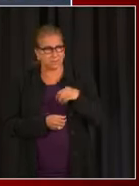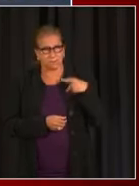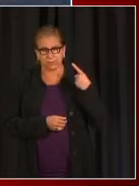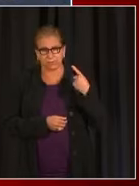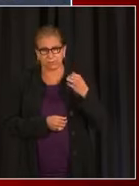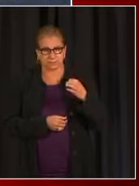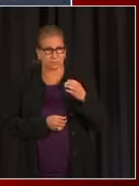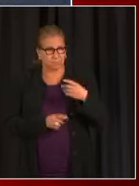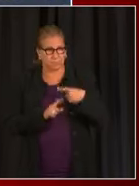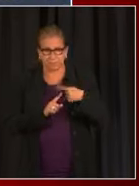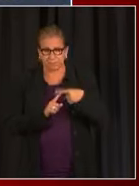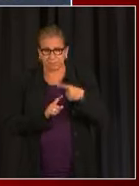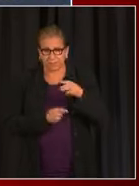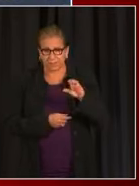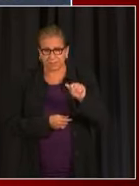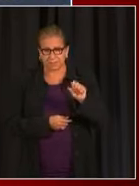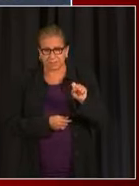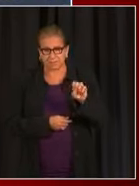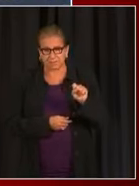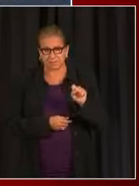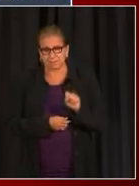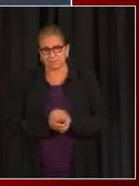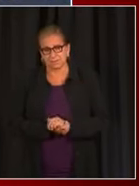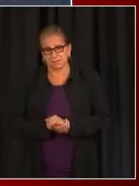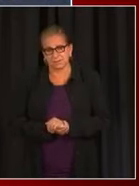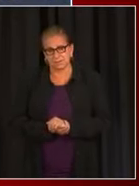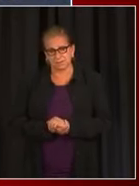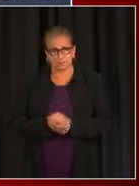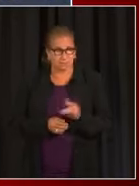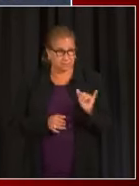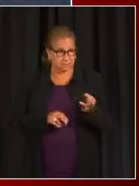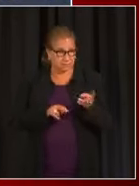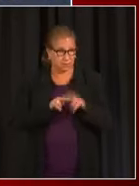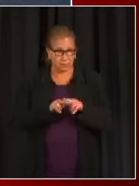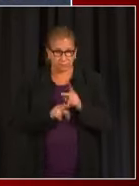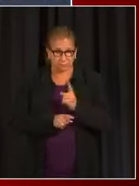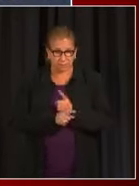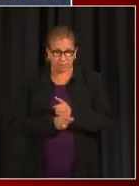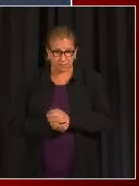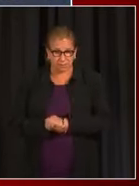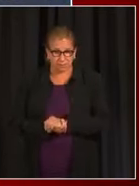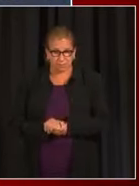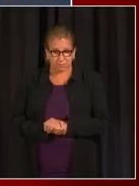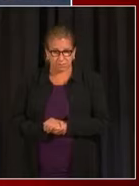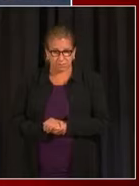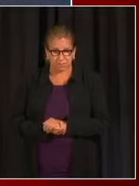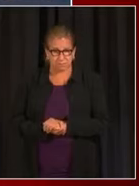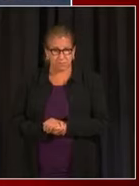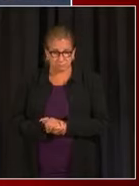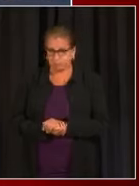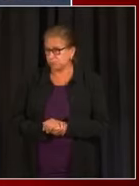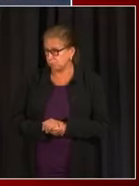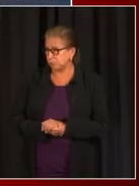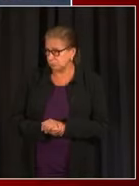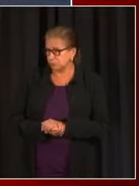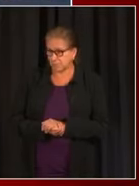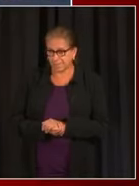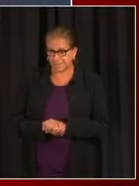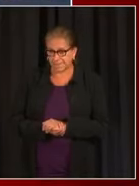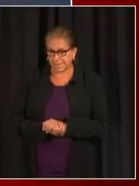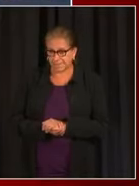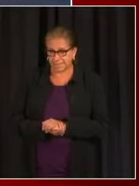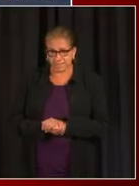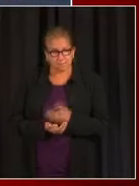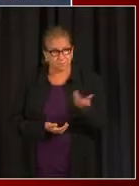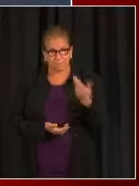folks that you're seeing increased proportion of cases, and specifically with the 20 to 34-year-old populations, do you